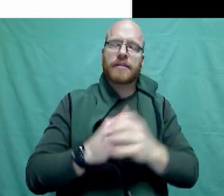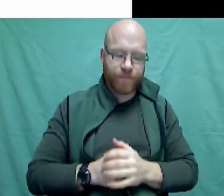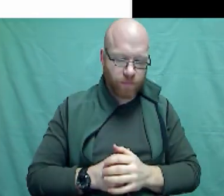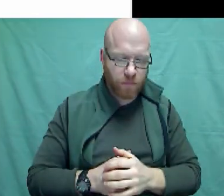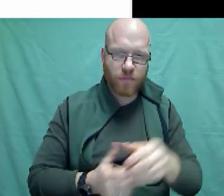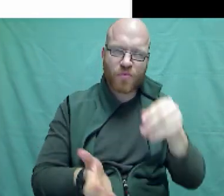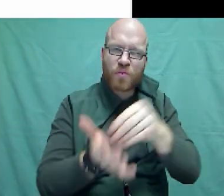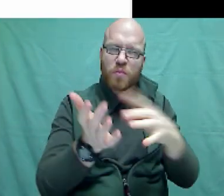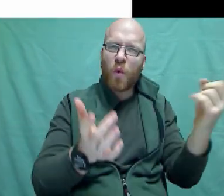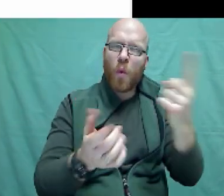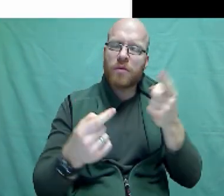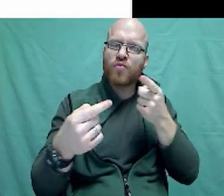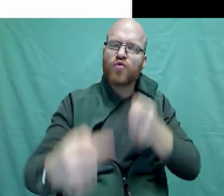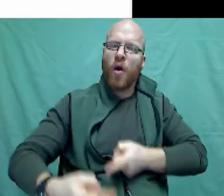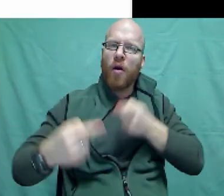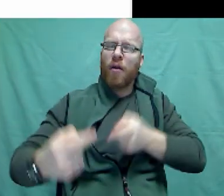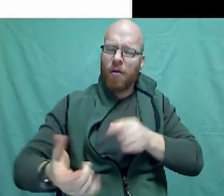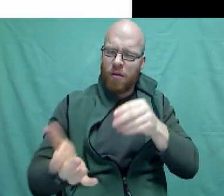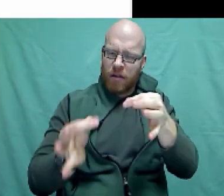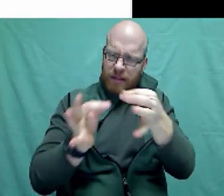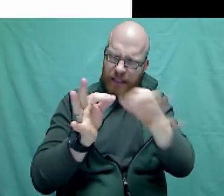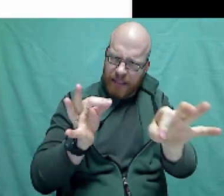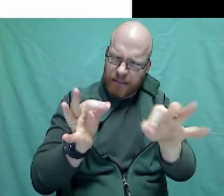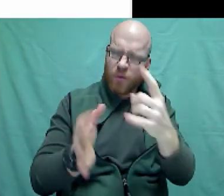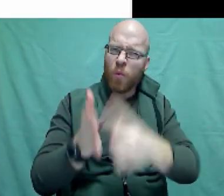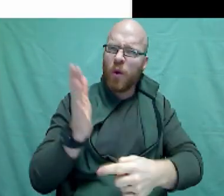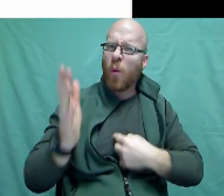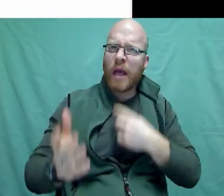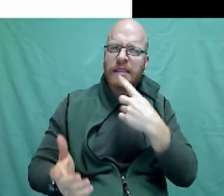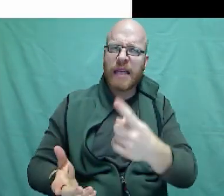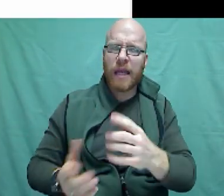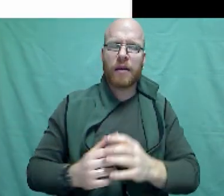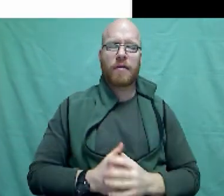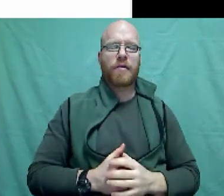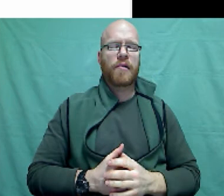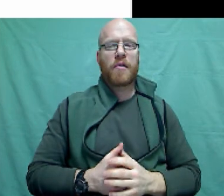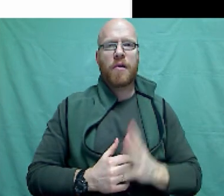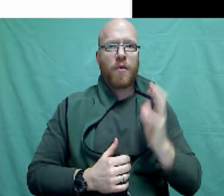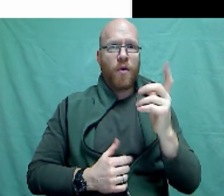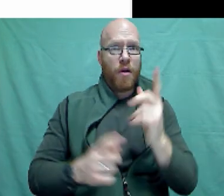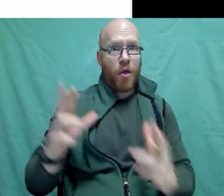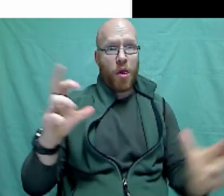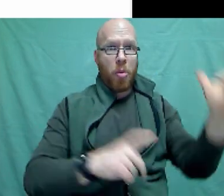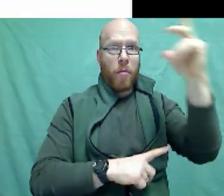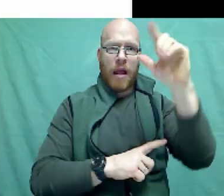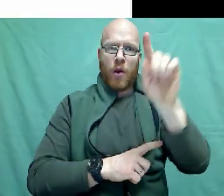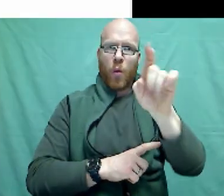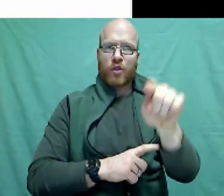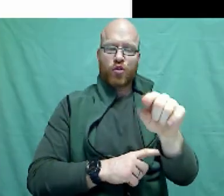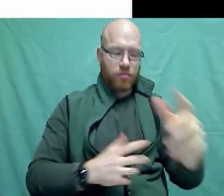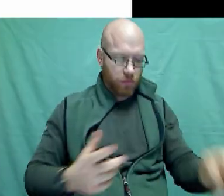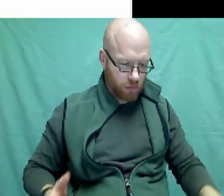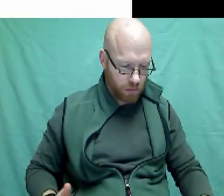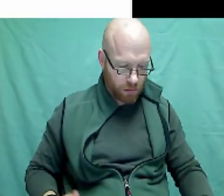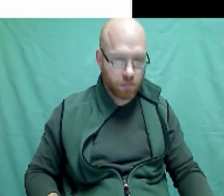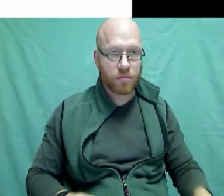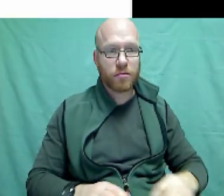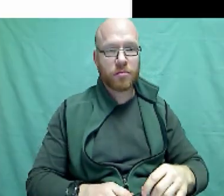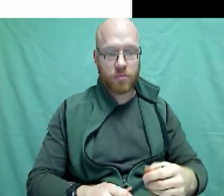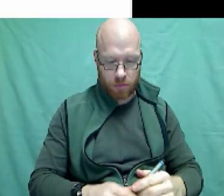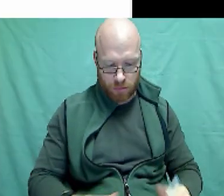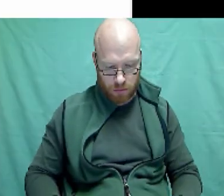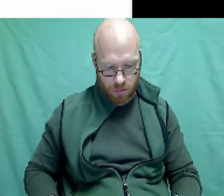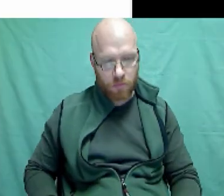a sentence. Students tend to struggle with a sentence. What do I say? How do I put the answer in a sentence? Let's go back to the